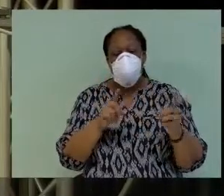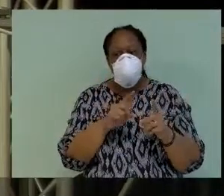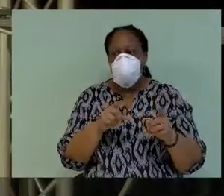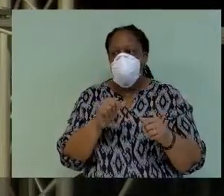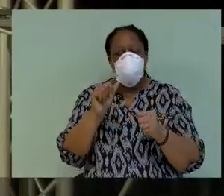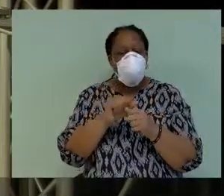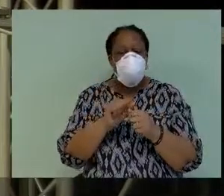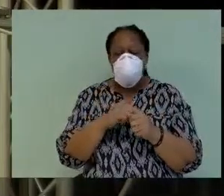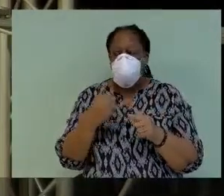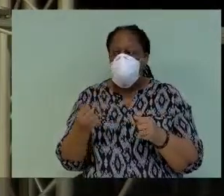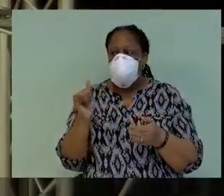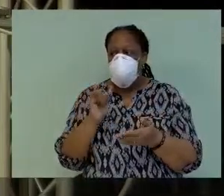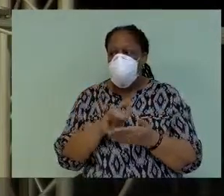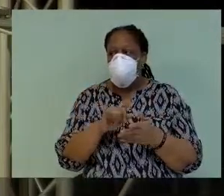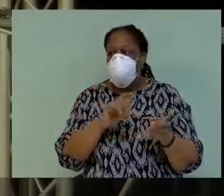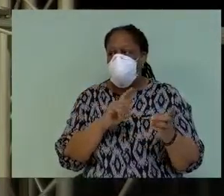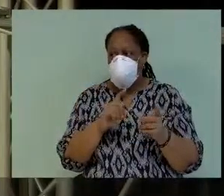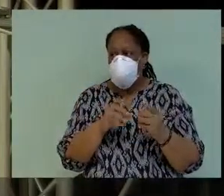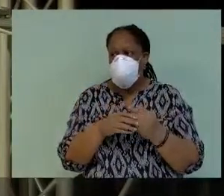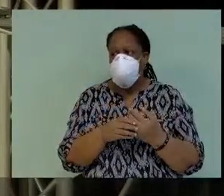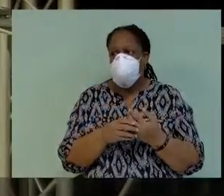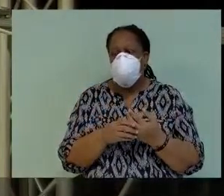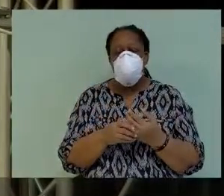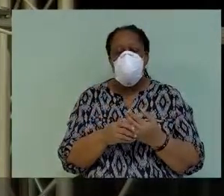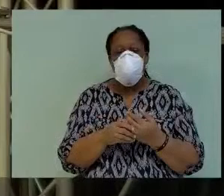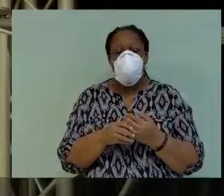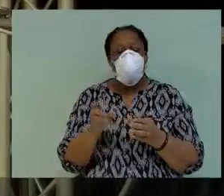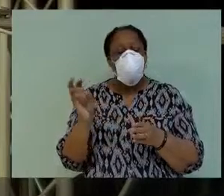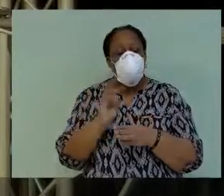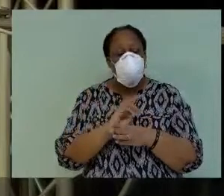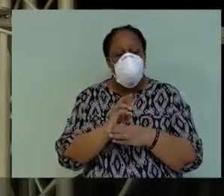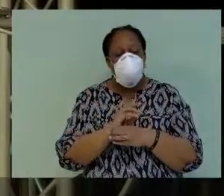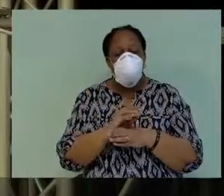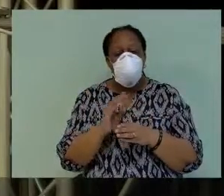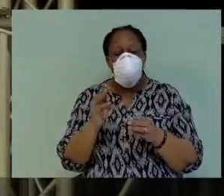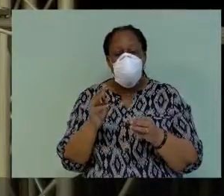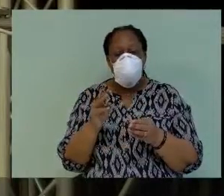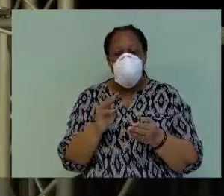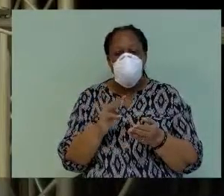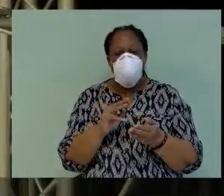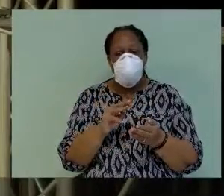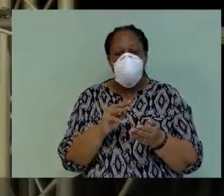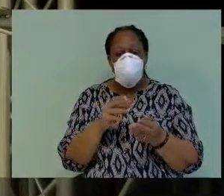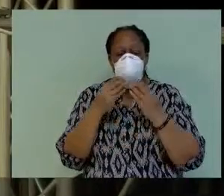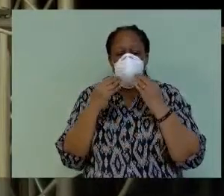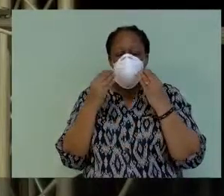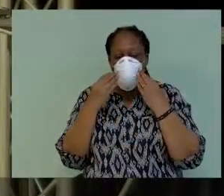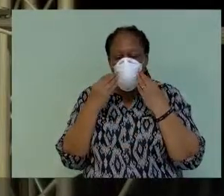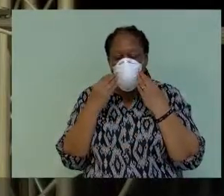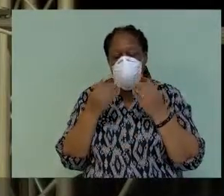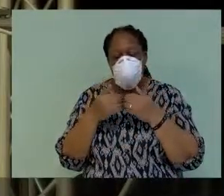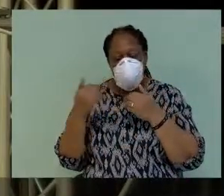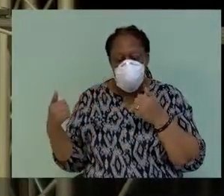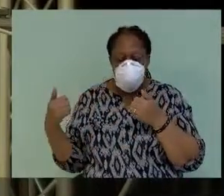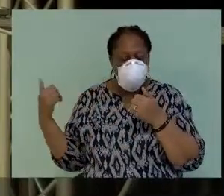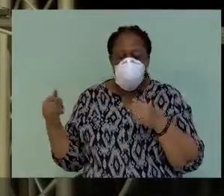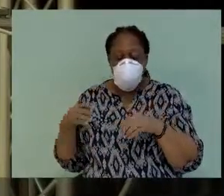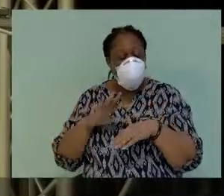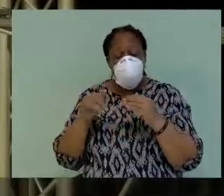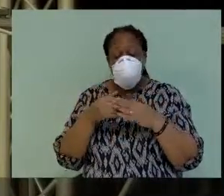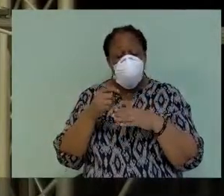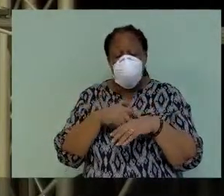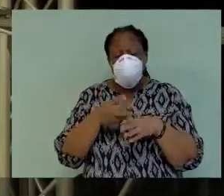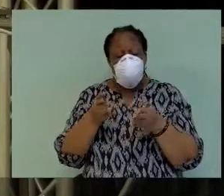everything that they do. Good hand hygiene, wear your mask, keep your social distance. And so it is no different